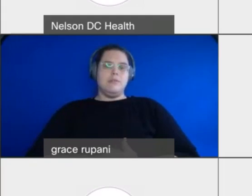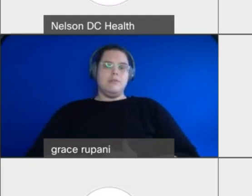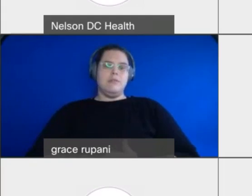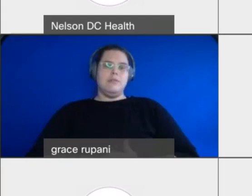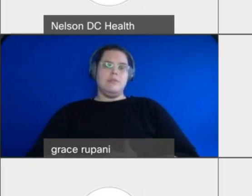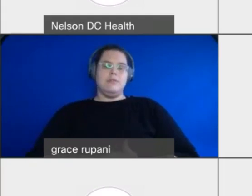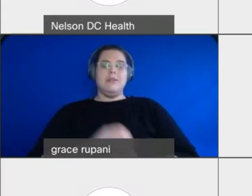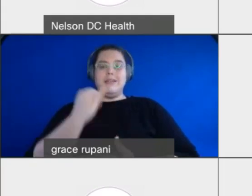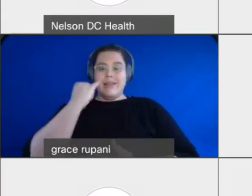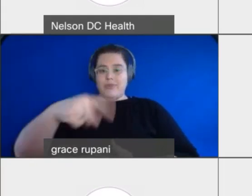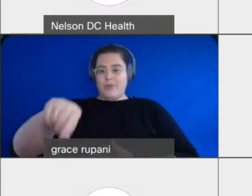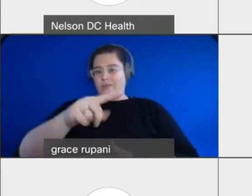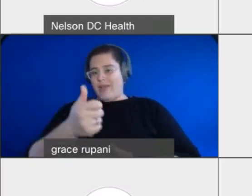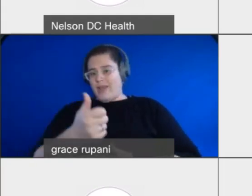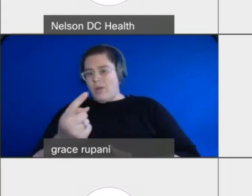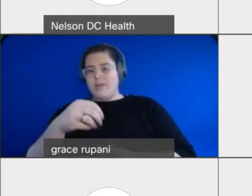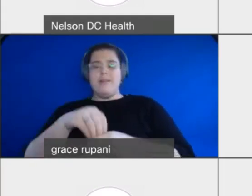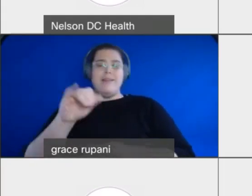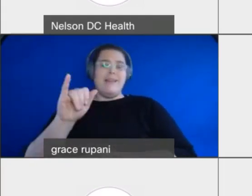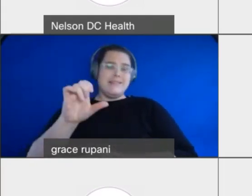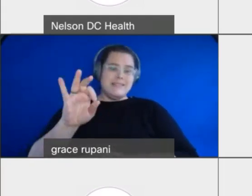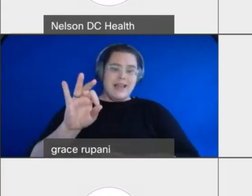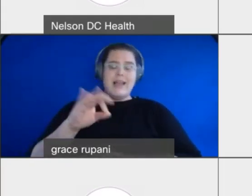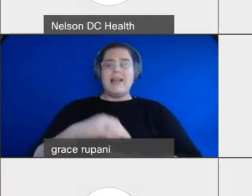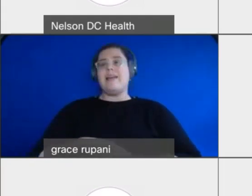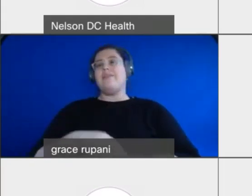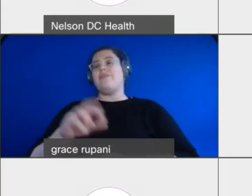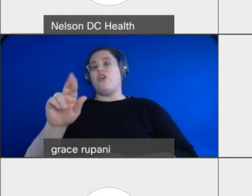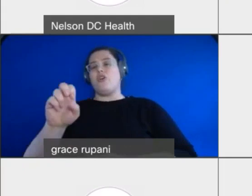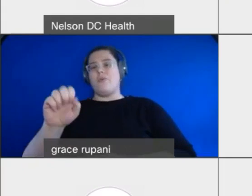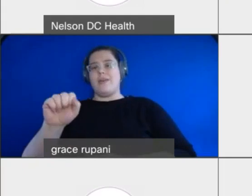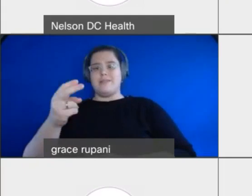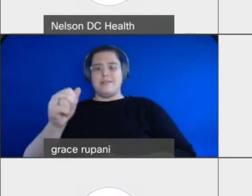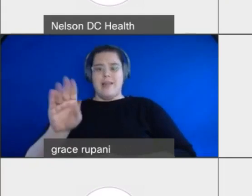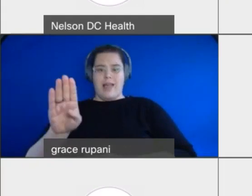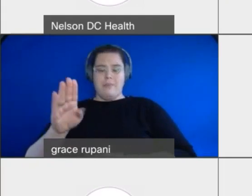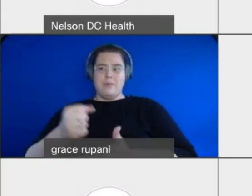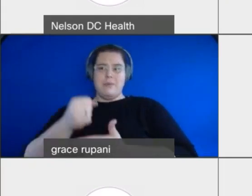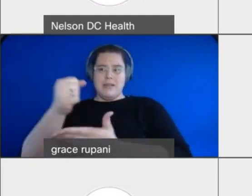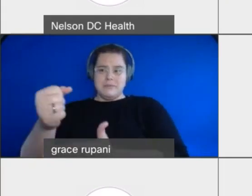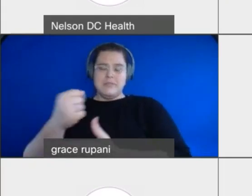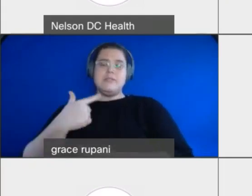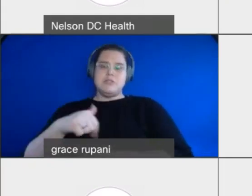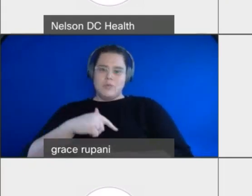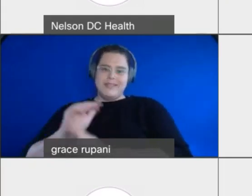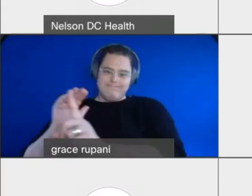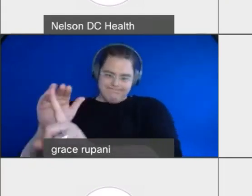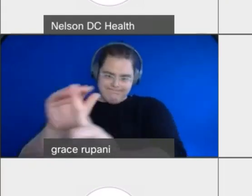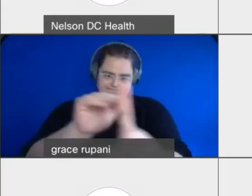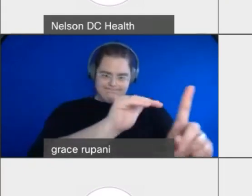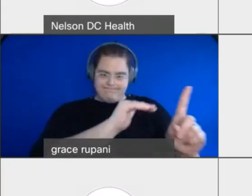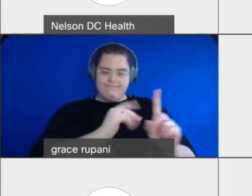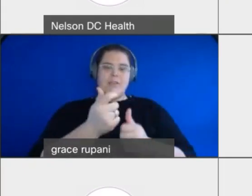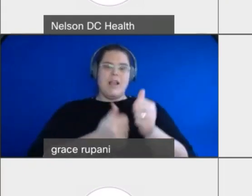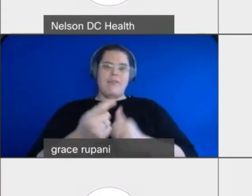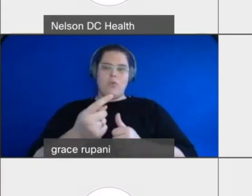ICF's intermediate care facilities and residential habilitation placements that they are the next